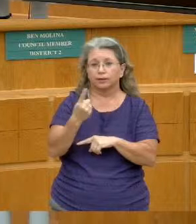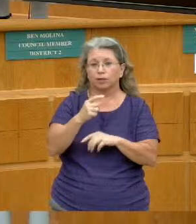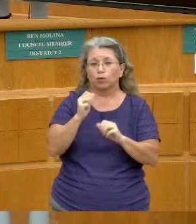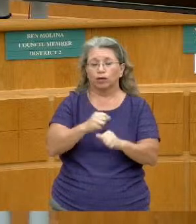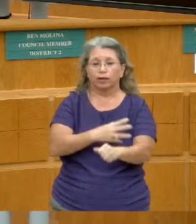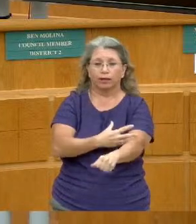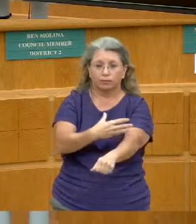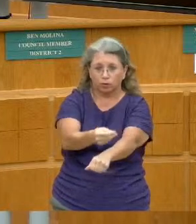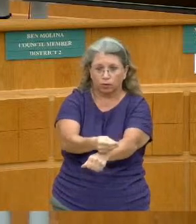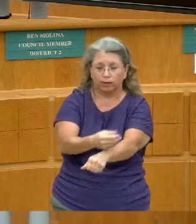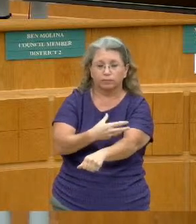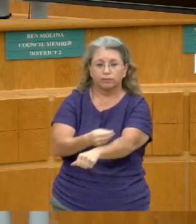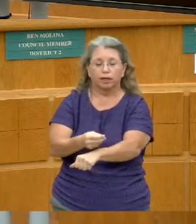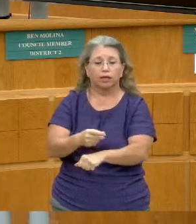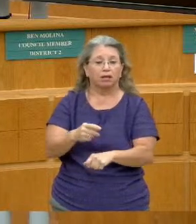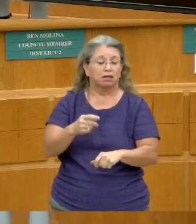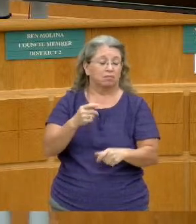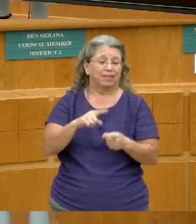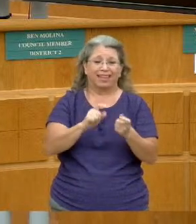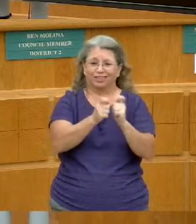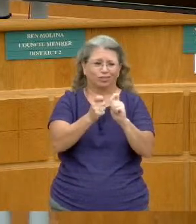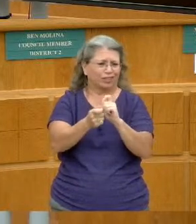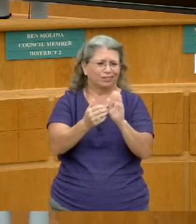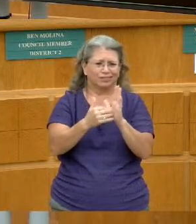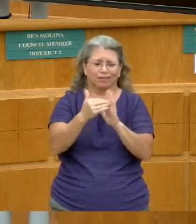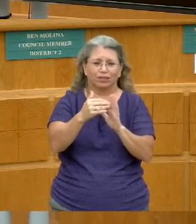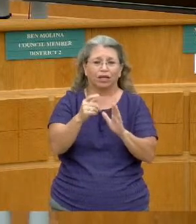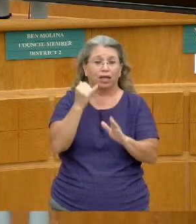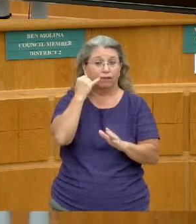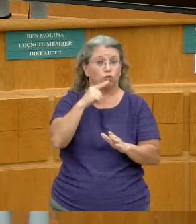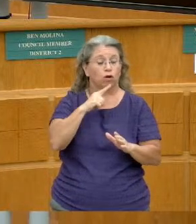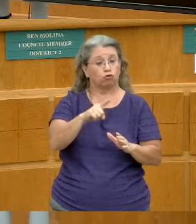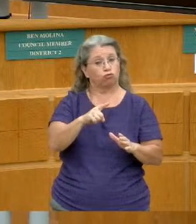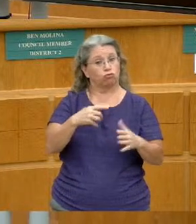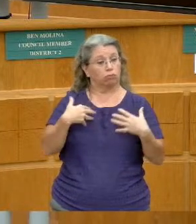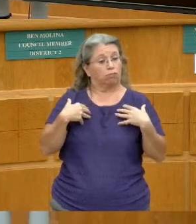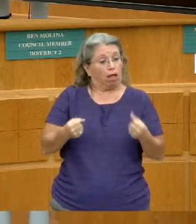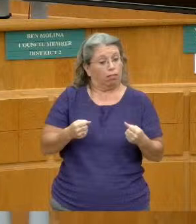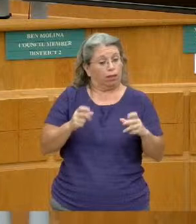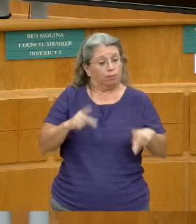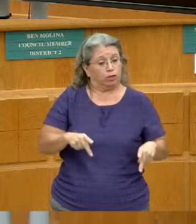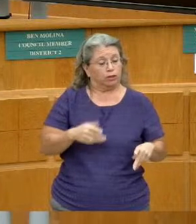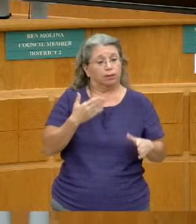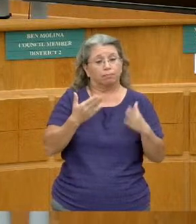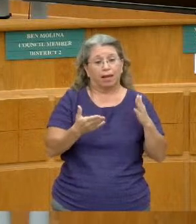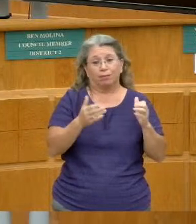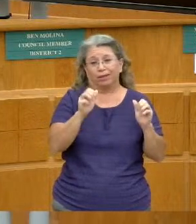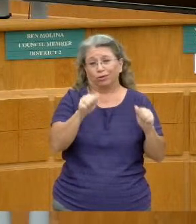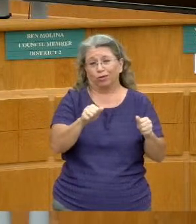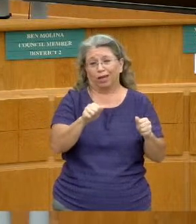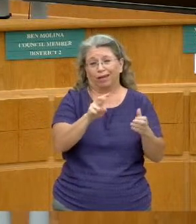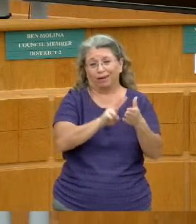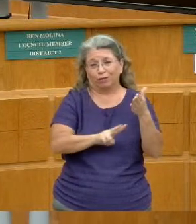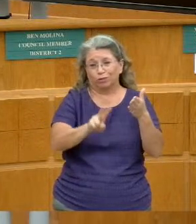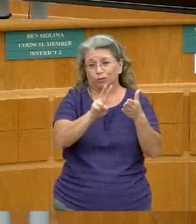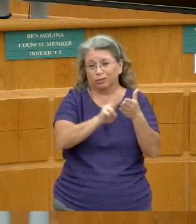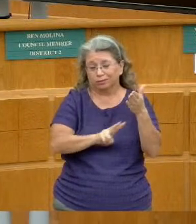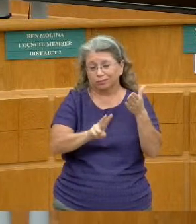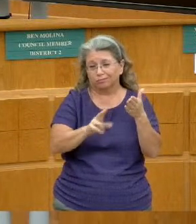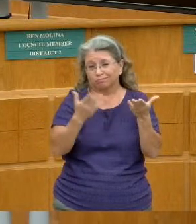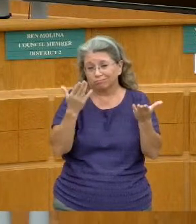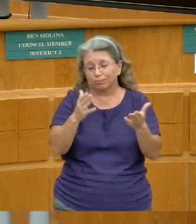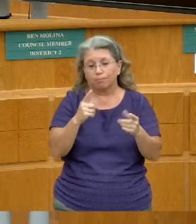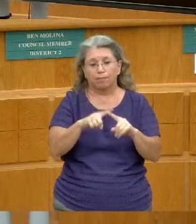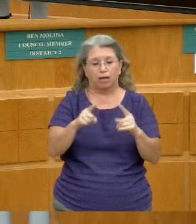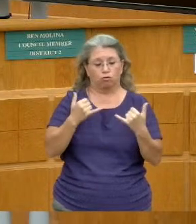changing constantly, and if you're a very healthy person, we might even be able to get you to do it every 2 weeks, every 14 days. But currently, the